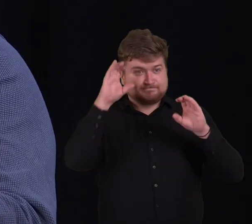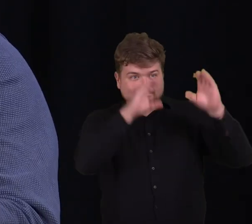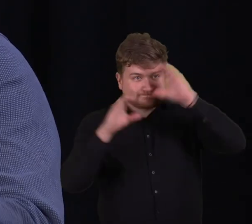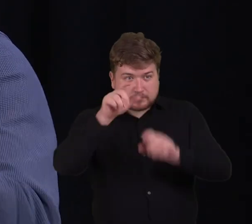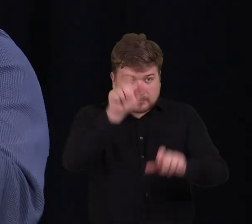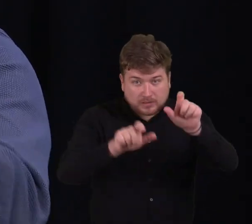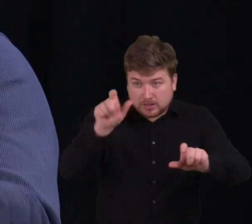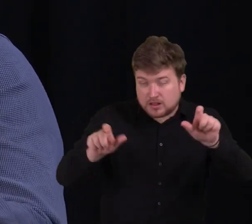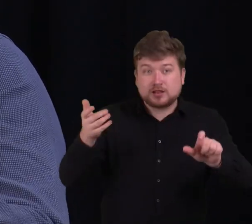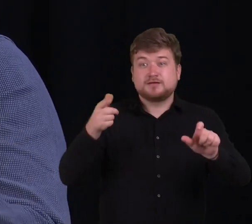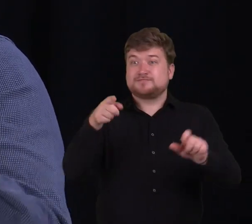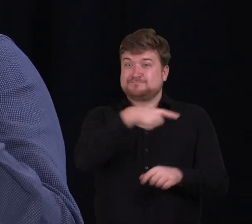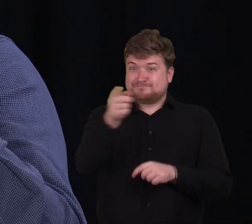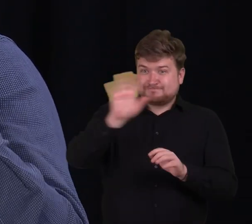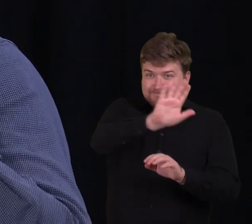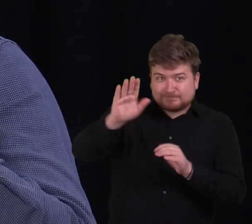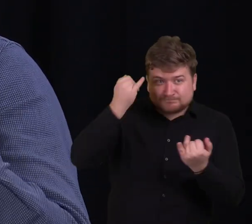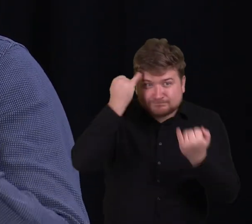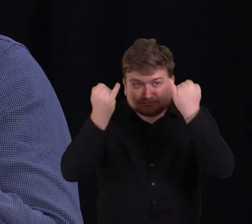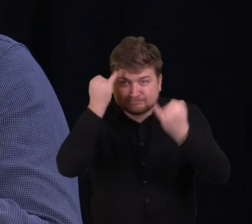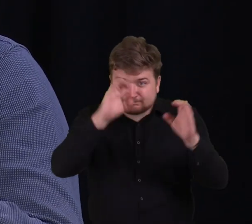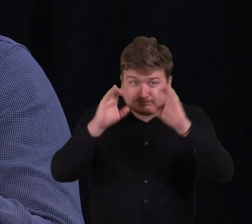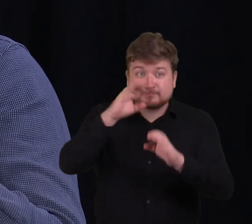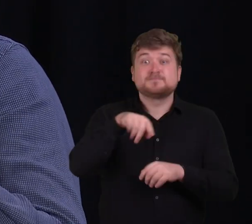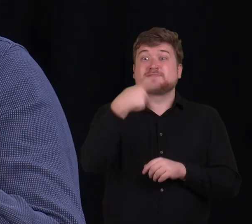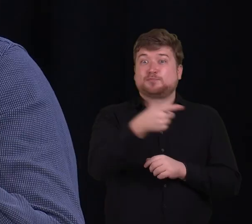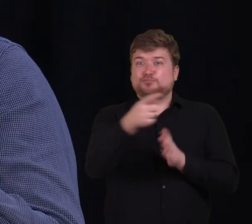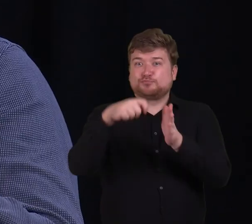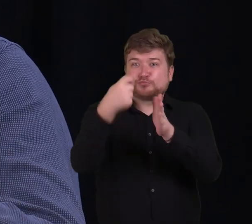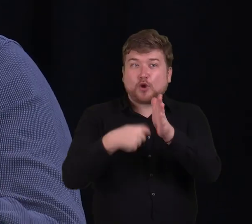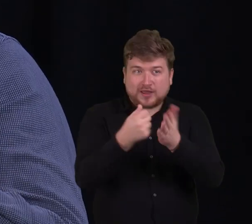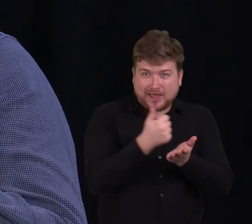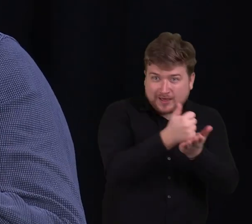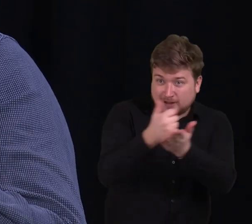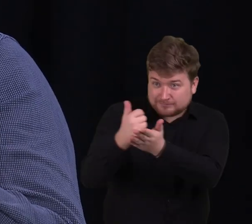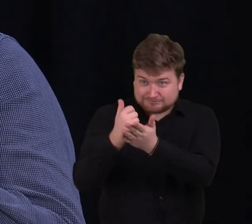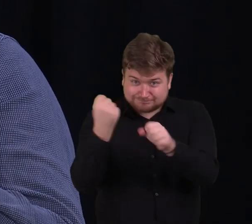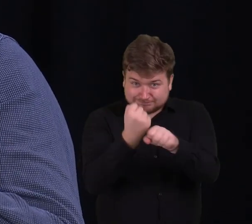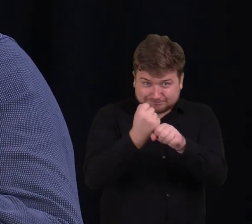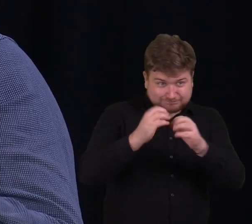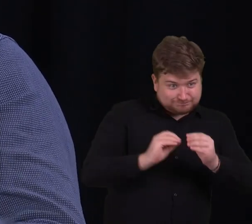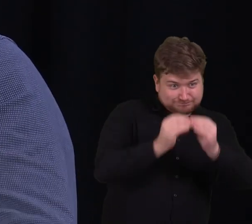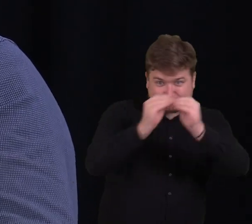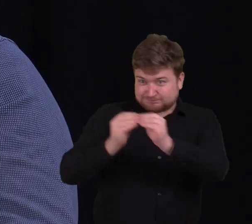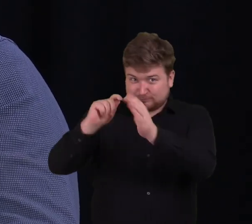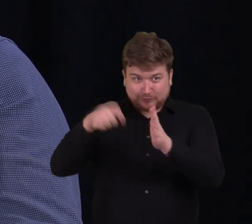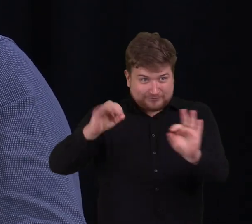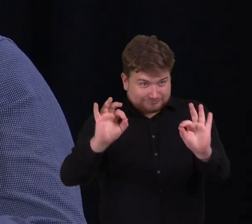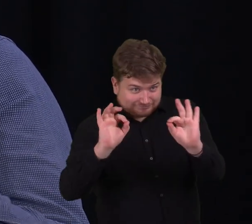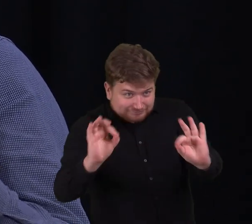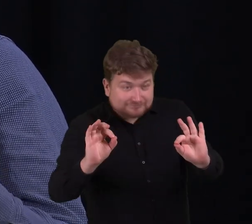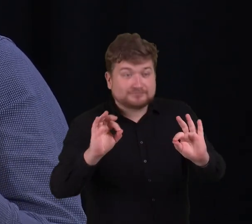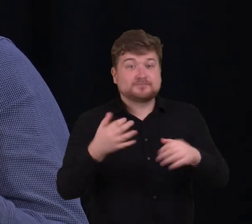the project till they get the money. That's our advisory work service that we do. And we are trying